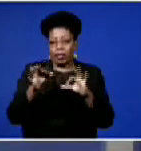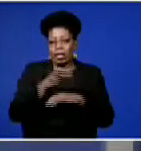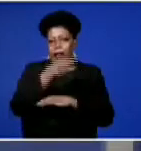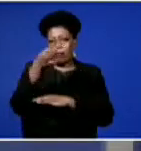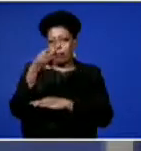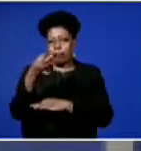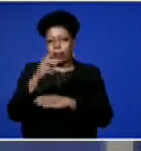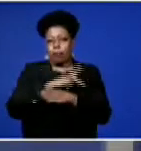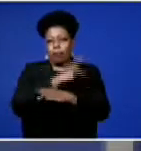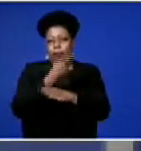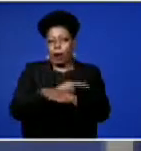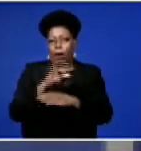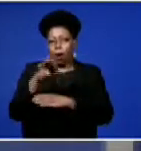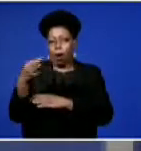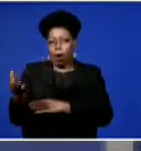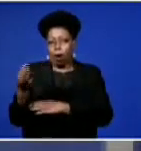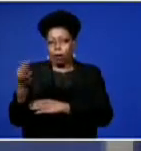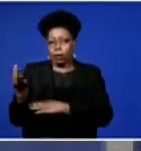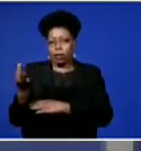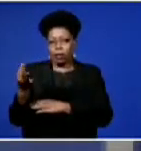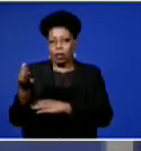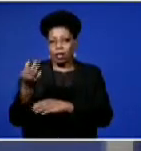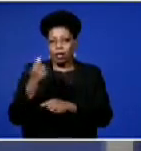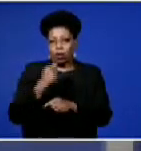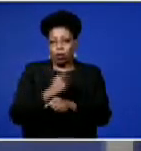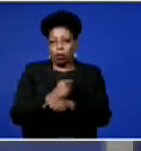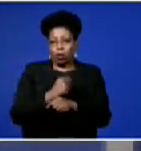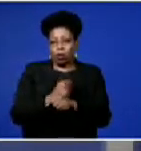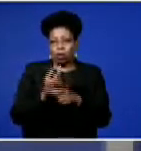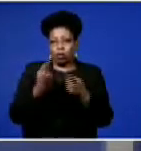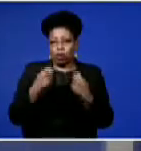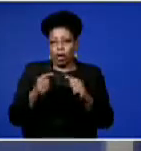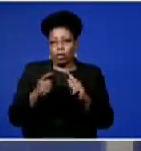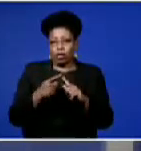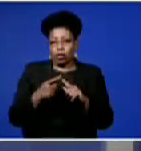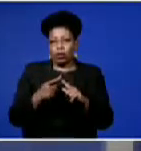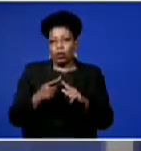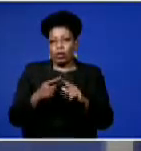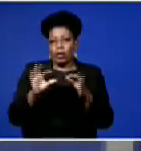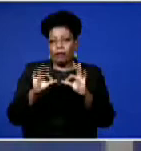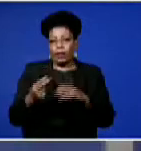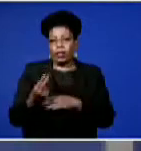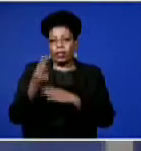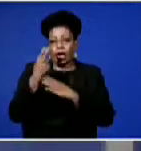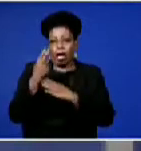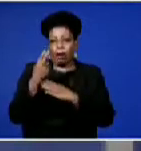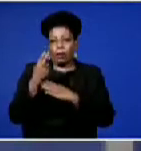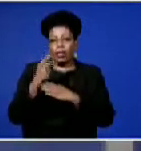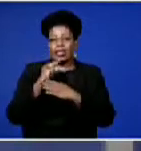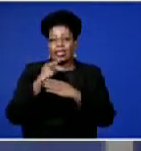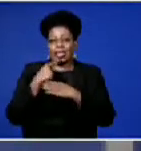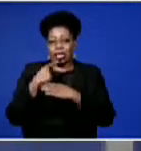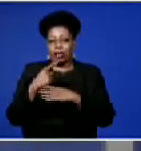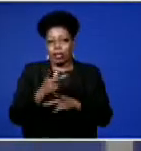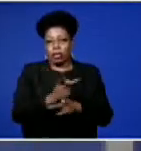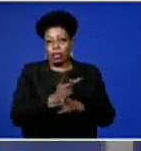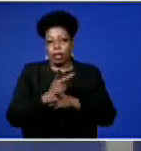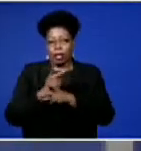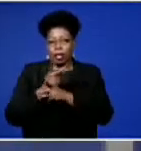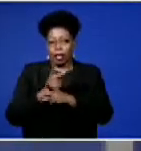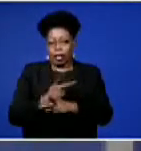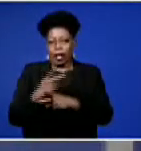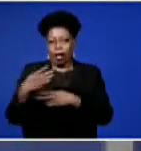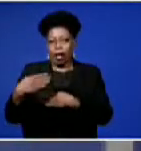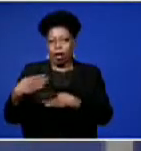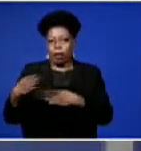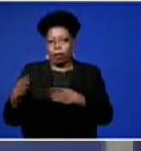failures, and possible sabotage, work has begun to upgrade the critical care block's chiller system, and the PHA will engage the